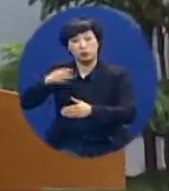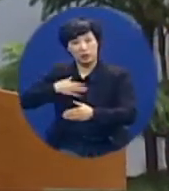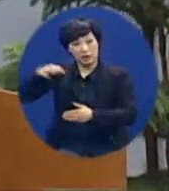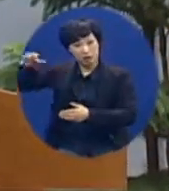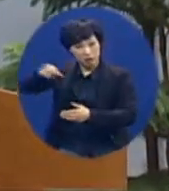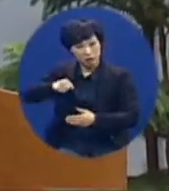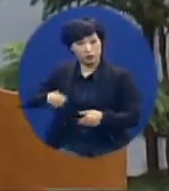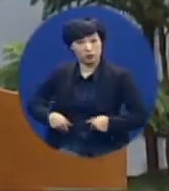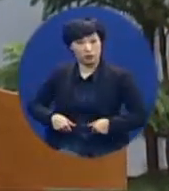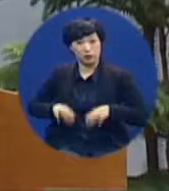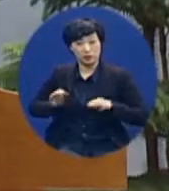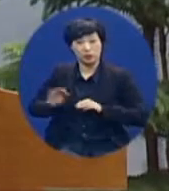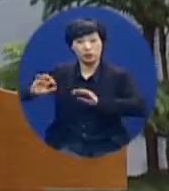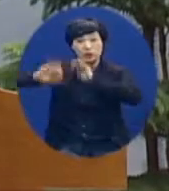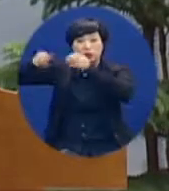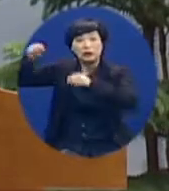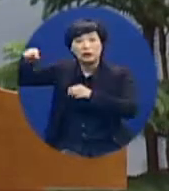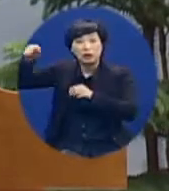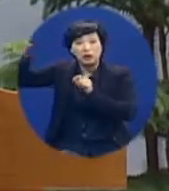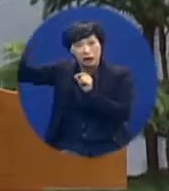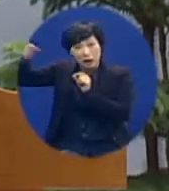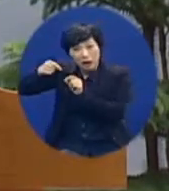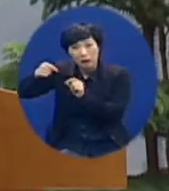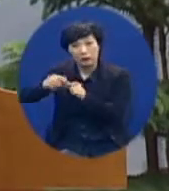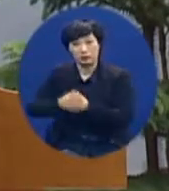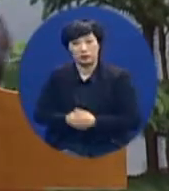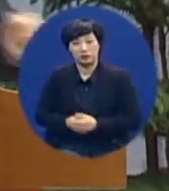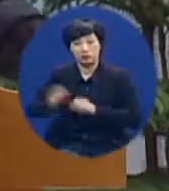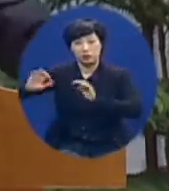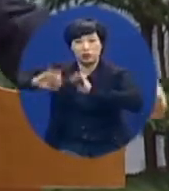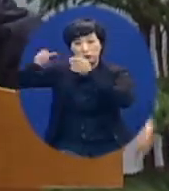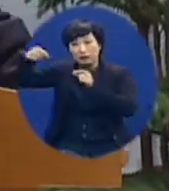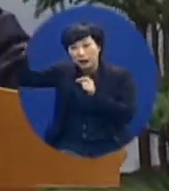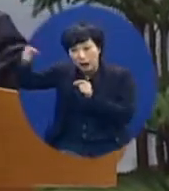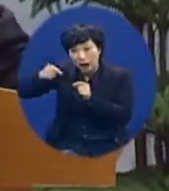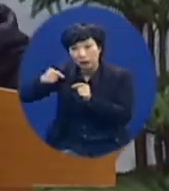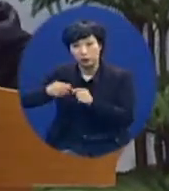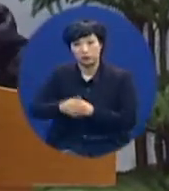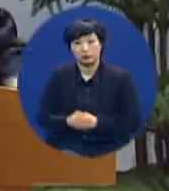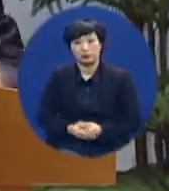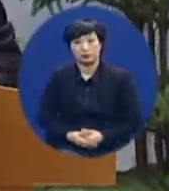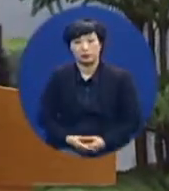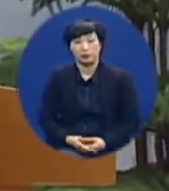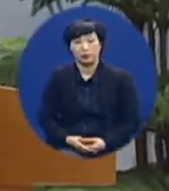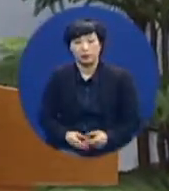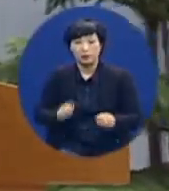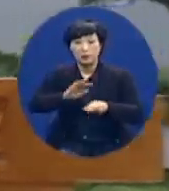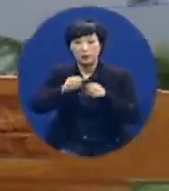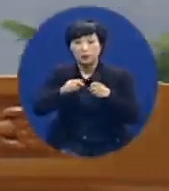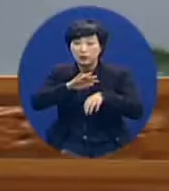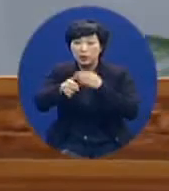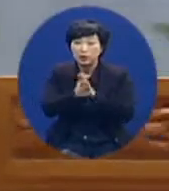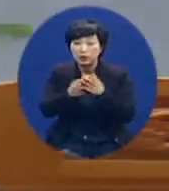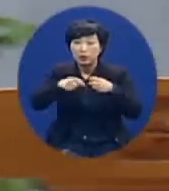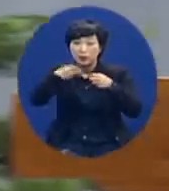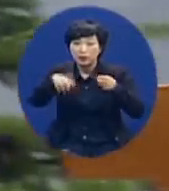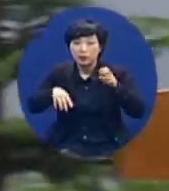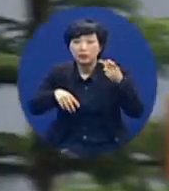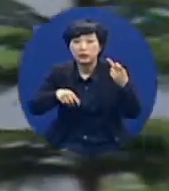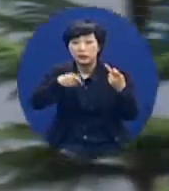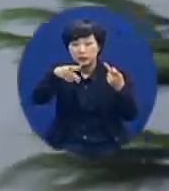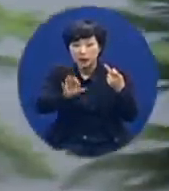kingdom of heaven. For this reason, John the Baptist announced, the kingdom of heaven is near. In